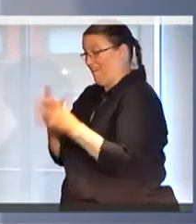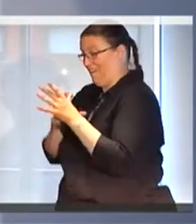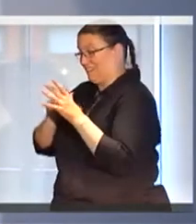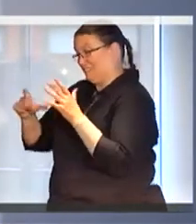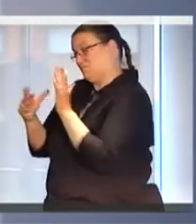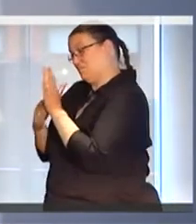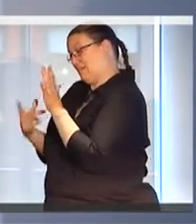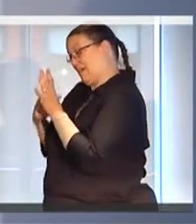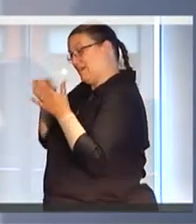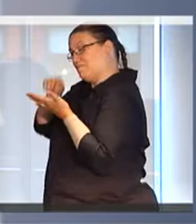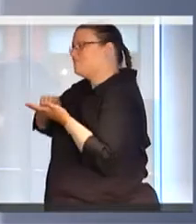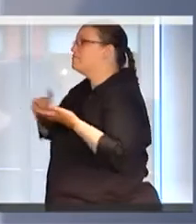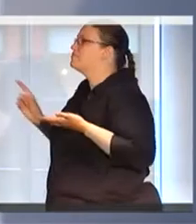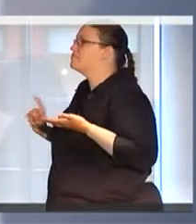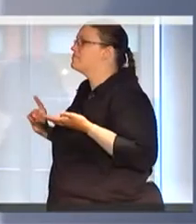ACMA is that